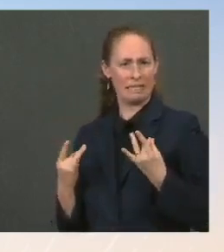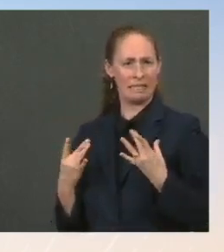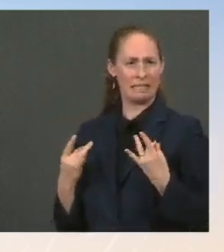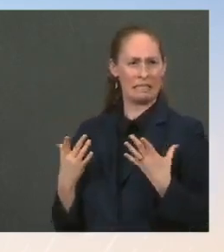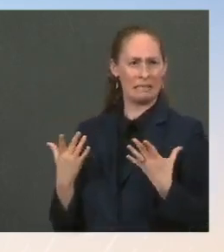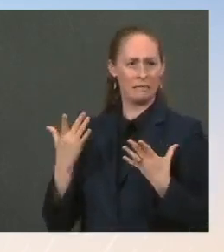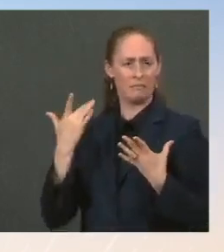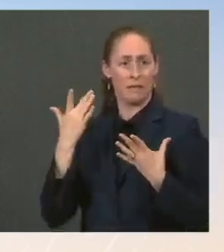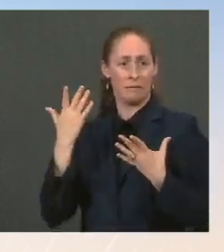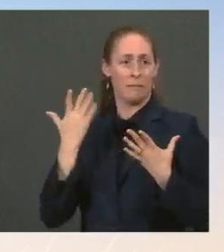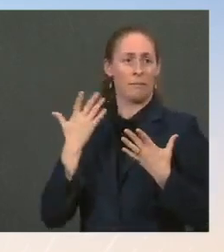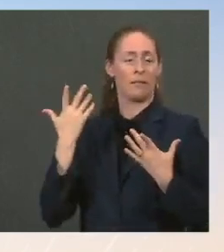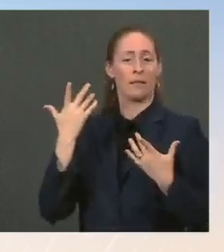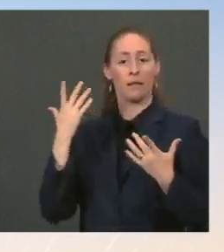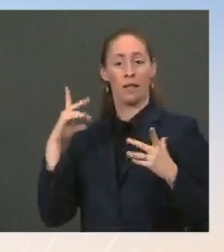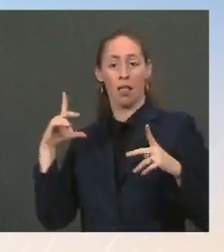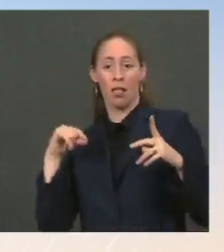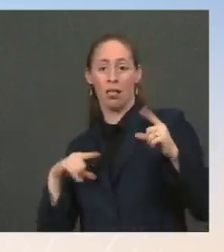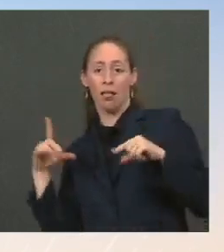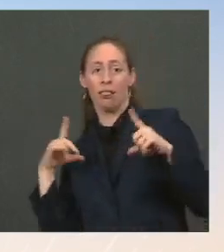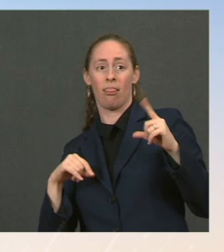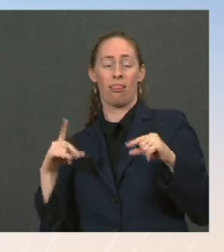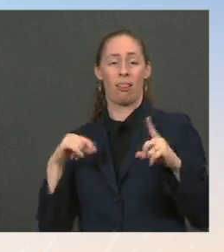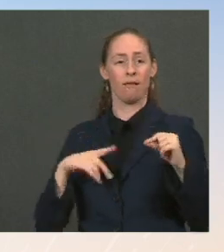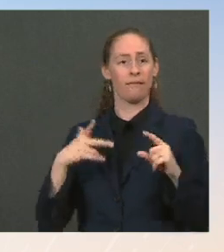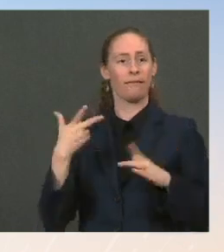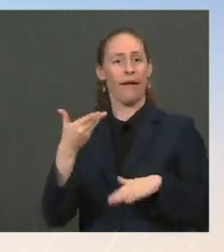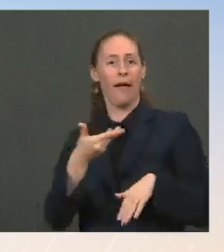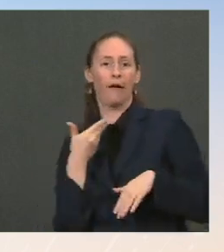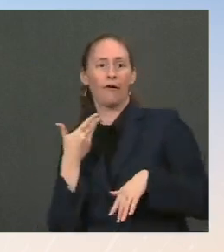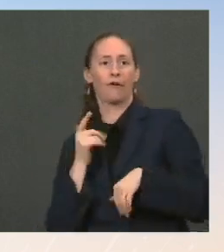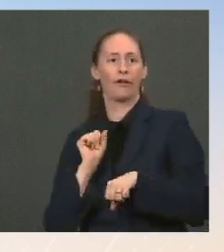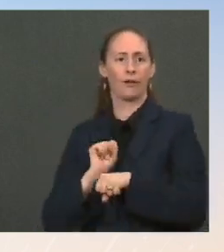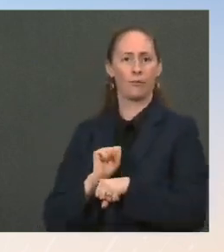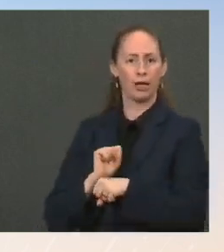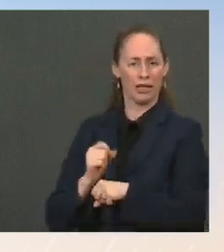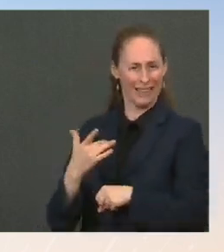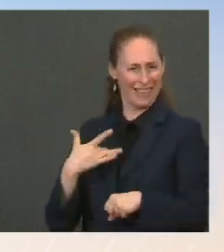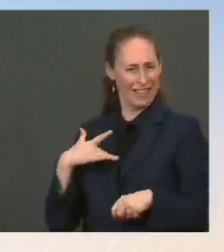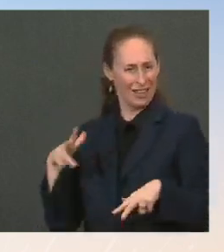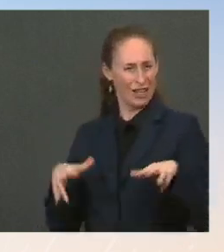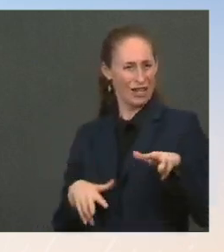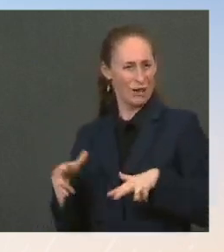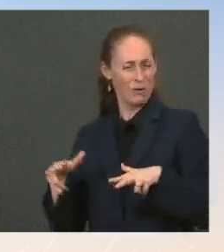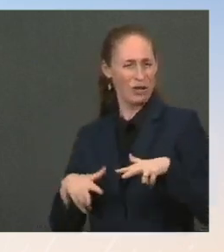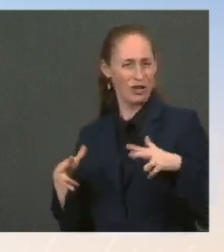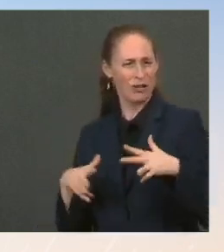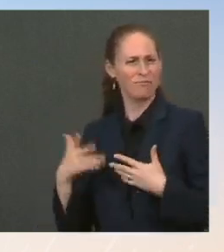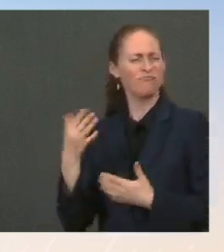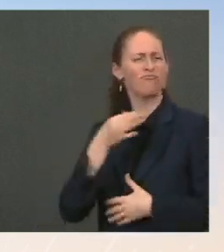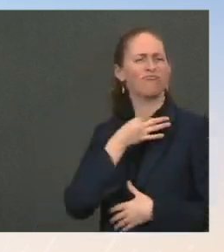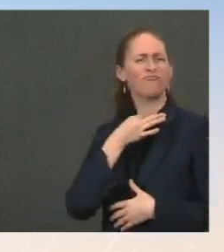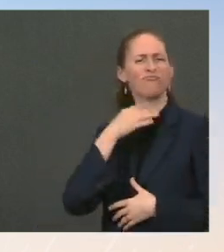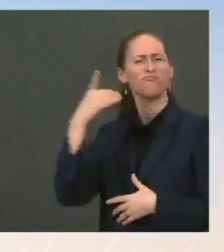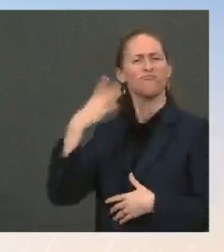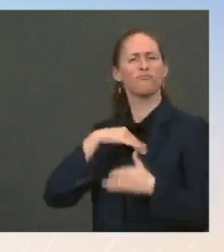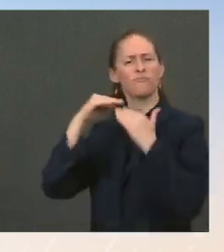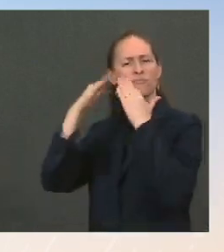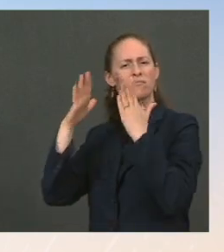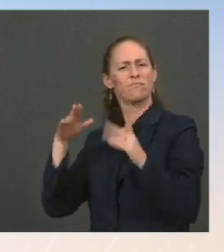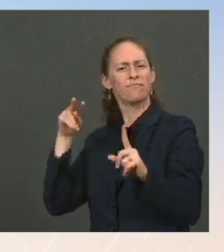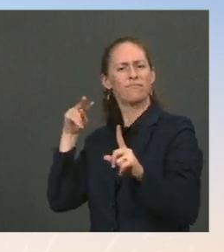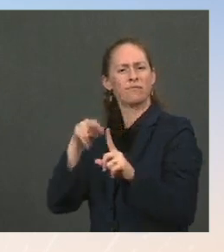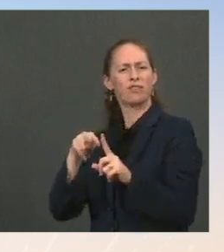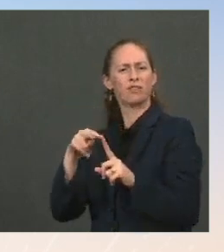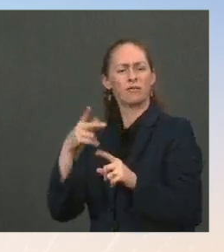administration and could put this White House in an awkward position. First of all, what is the White House's response to the fact that an ambassador